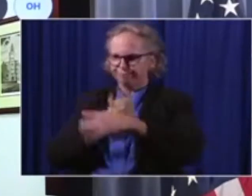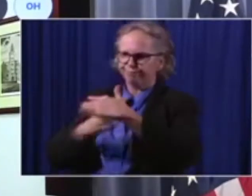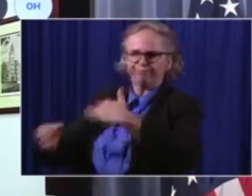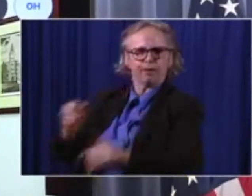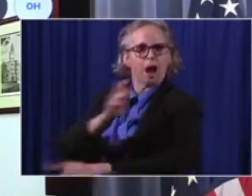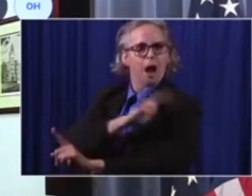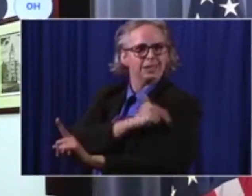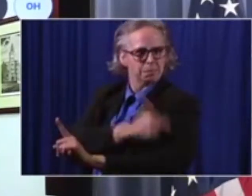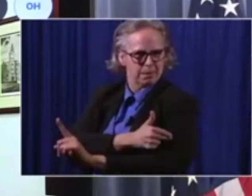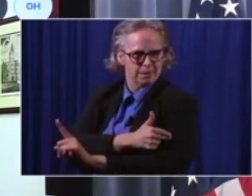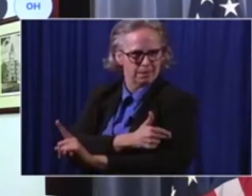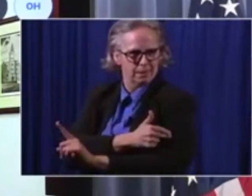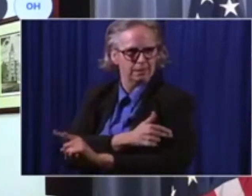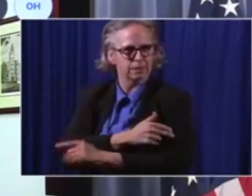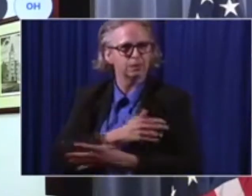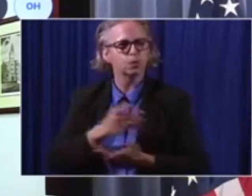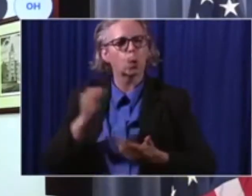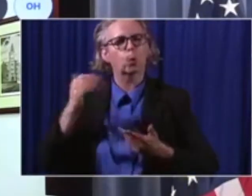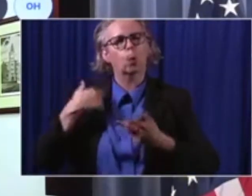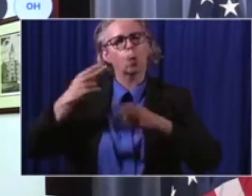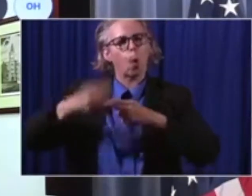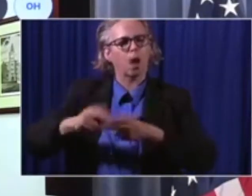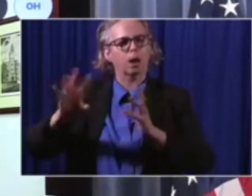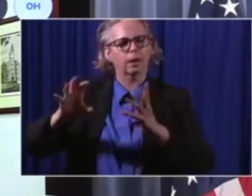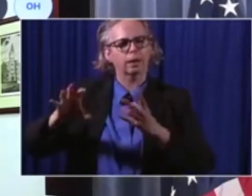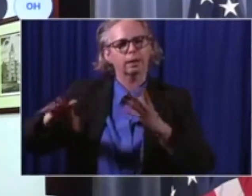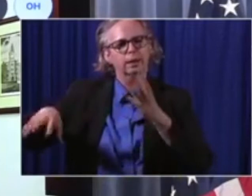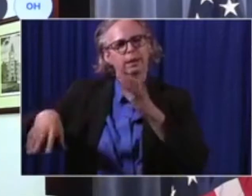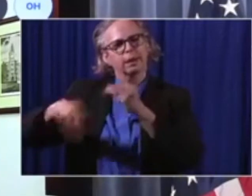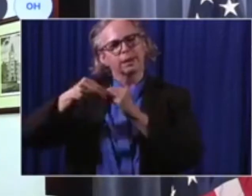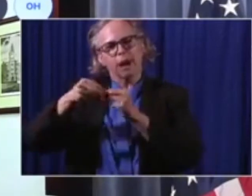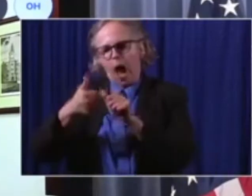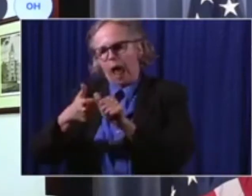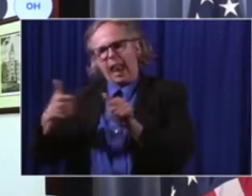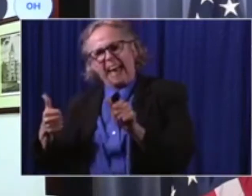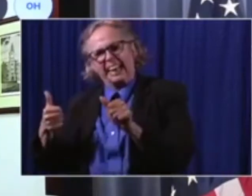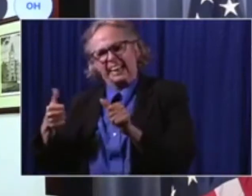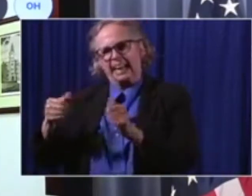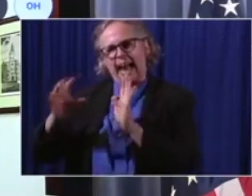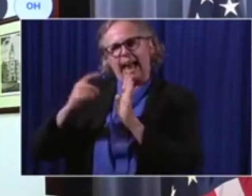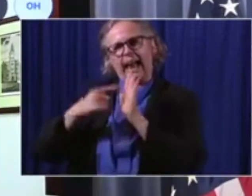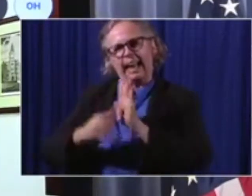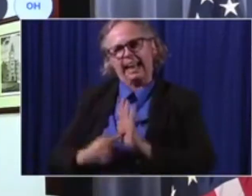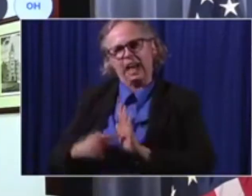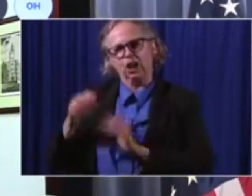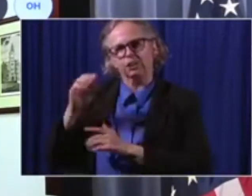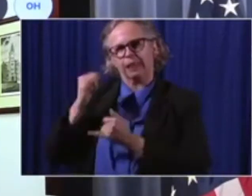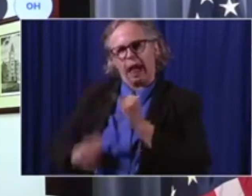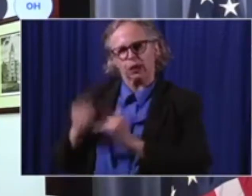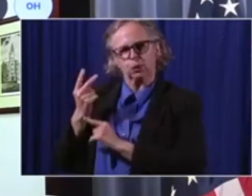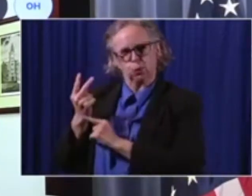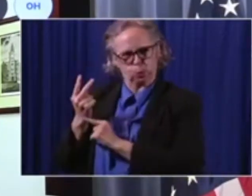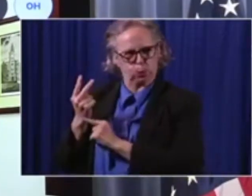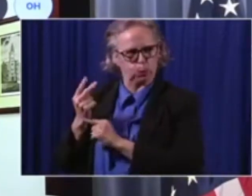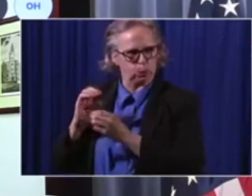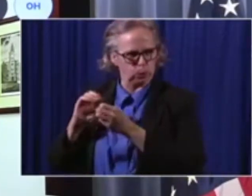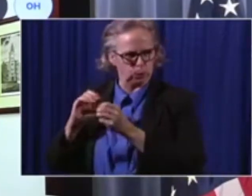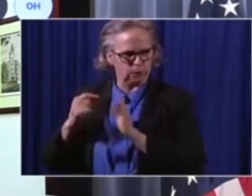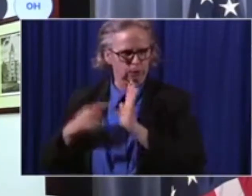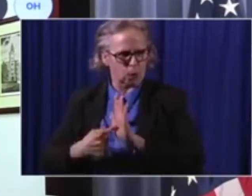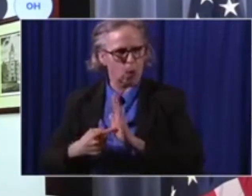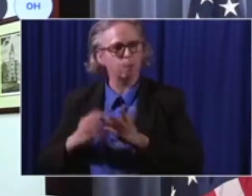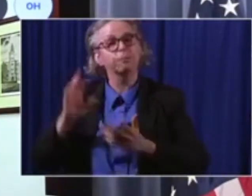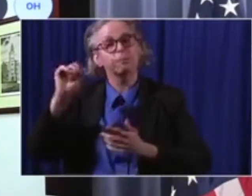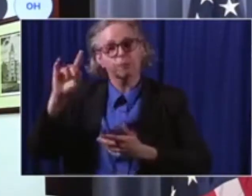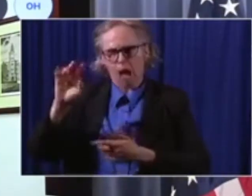lagging indicators look at the rate of new hospitalizations by the county of residence for the patient. So it's